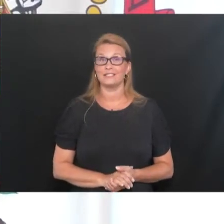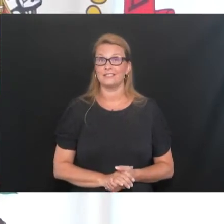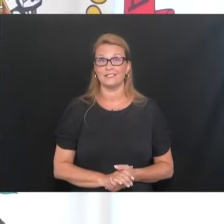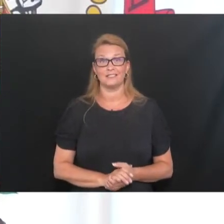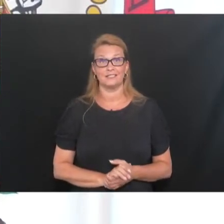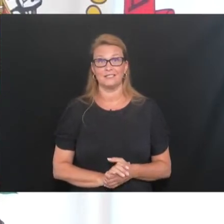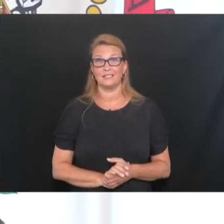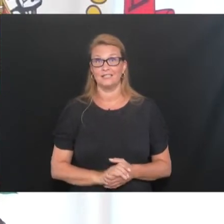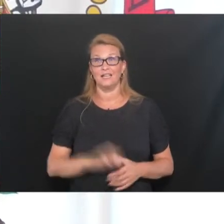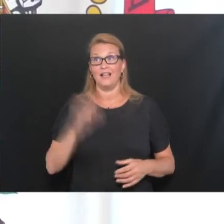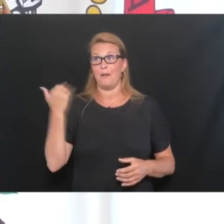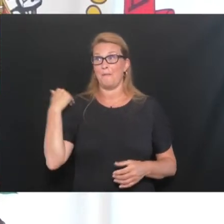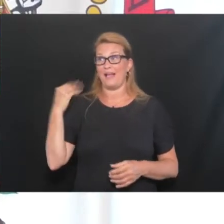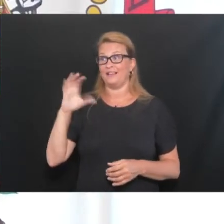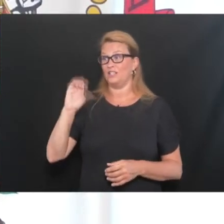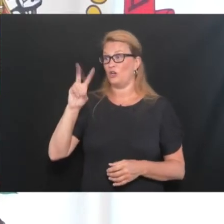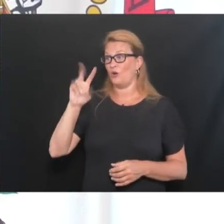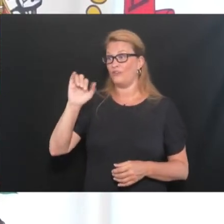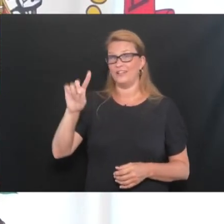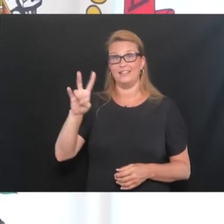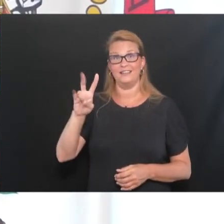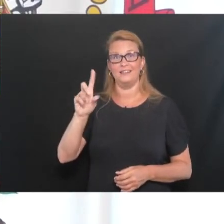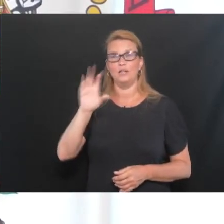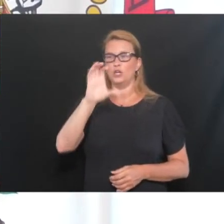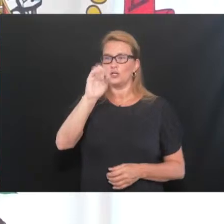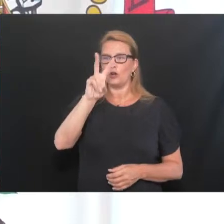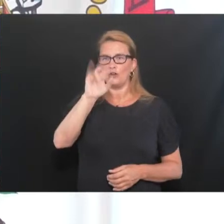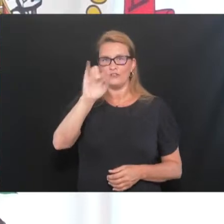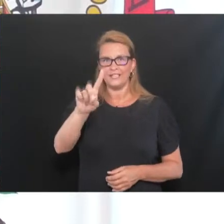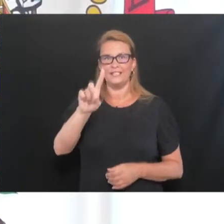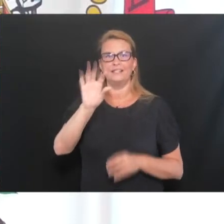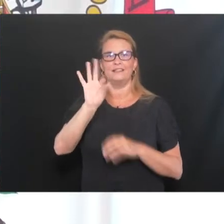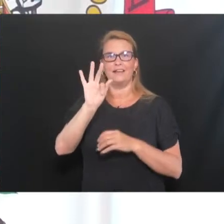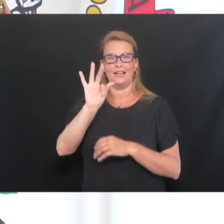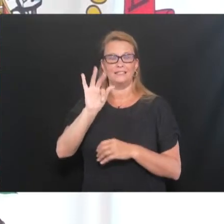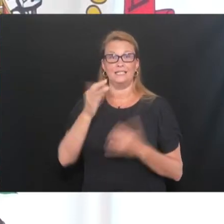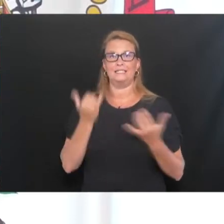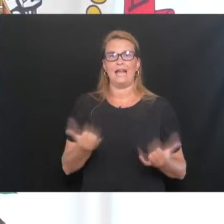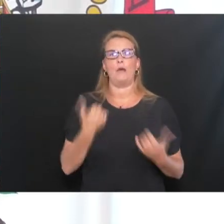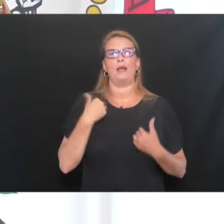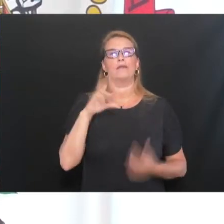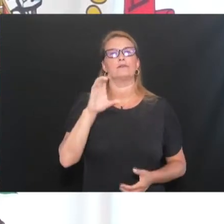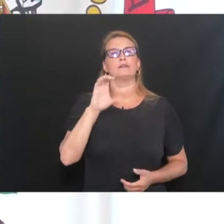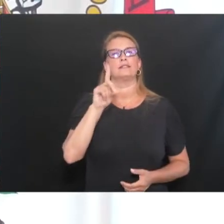was the COVID virus. You know, now it's the Delta variant. We got to deal